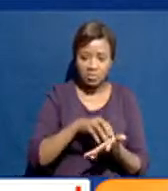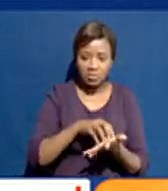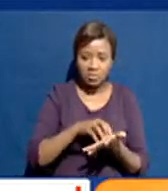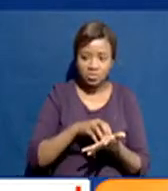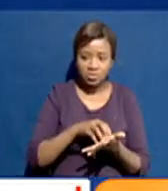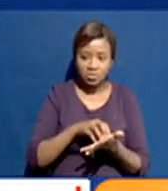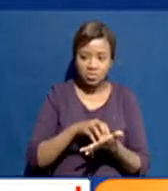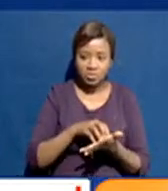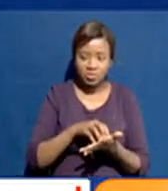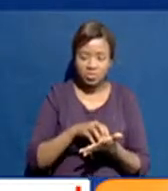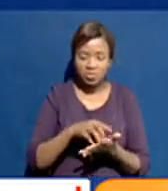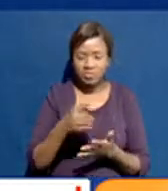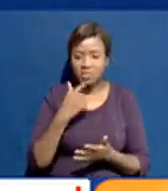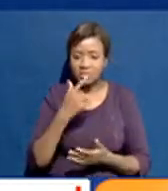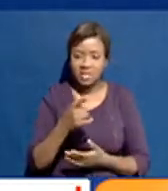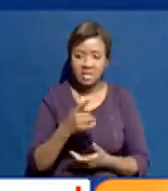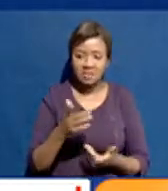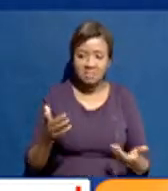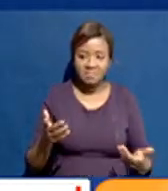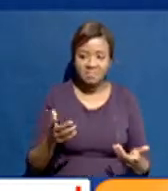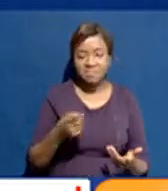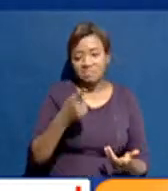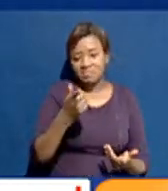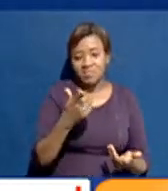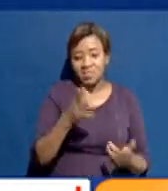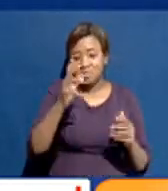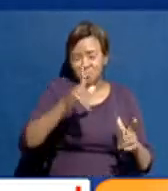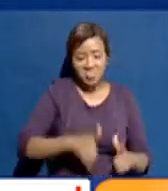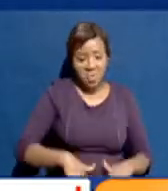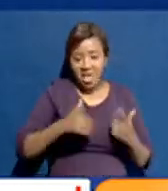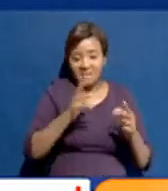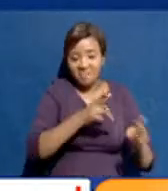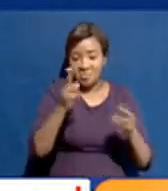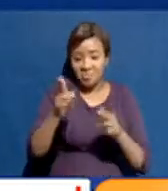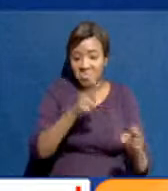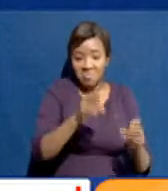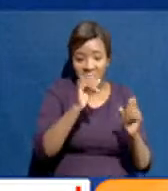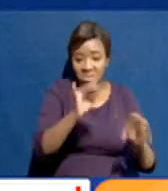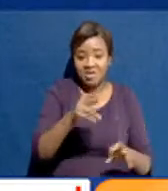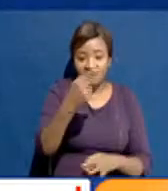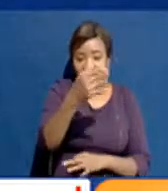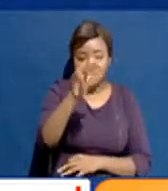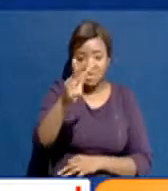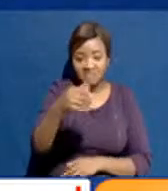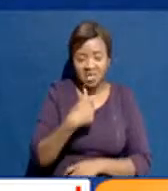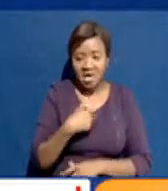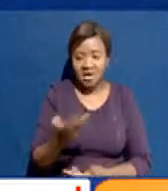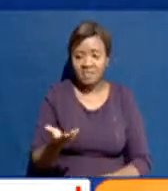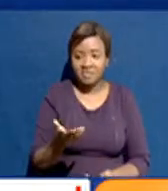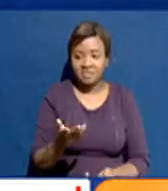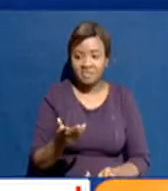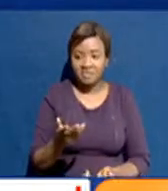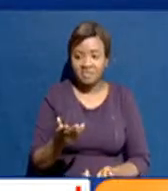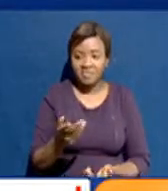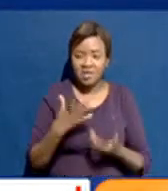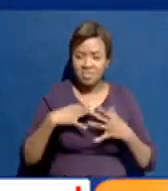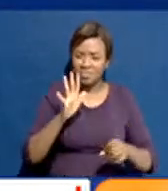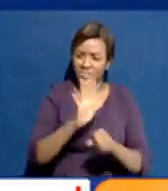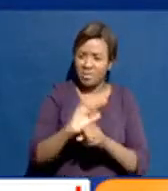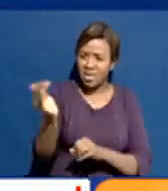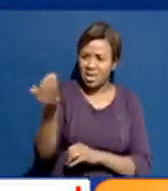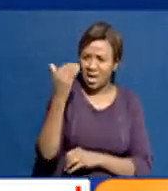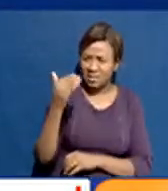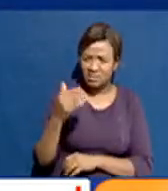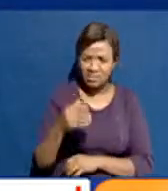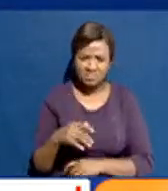okay how you can live a normal life even though you're living with HIV. And I used to get this question a lot, like, why